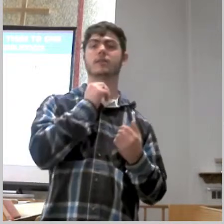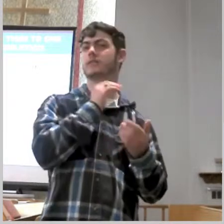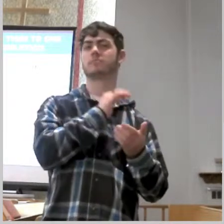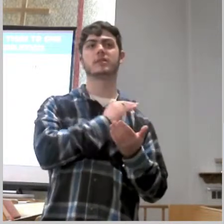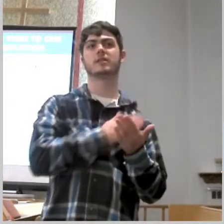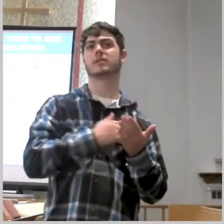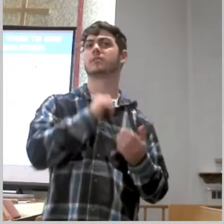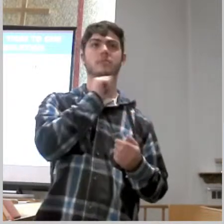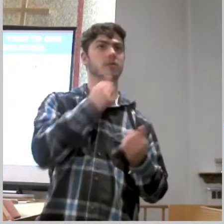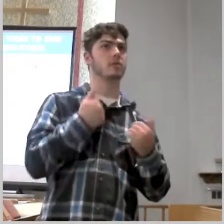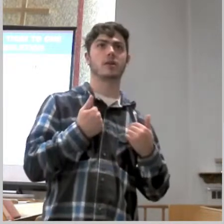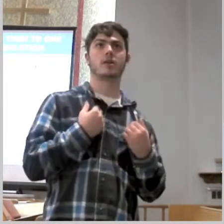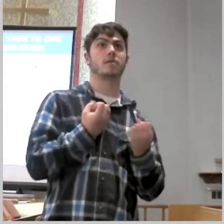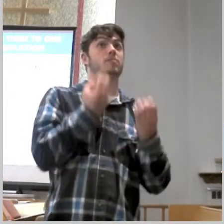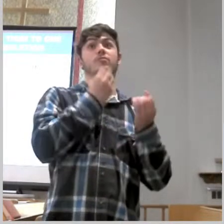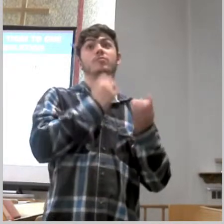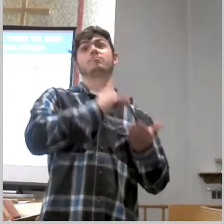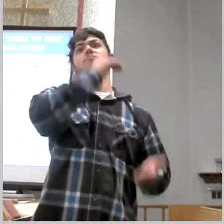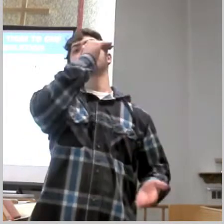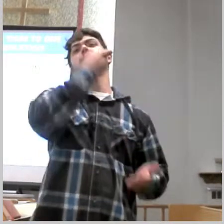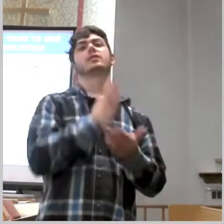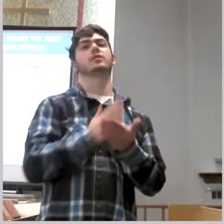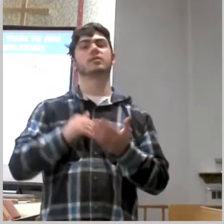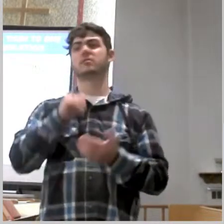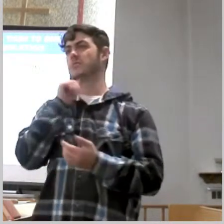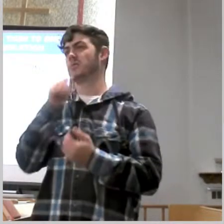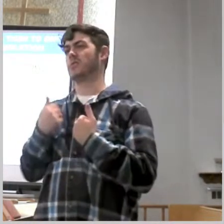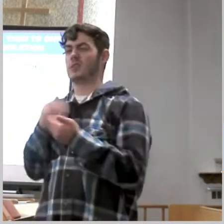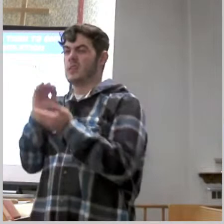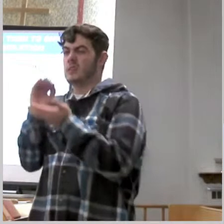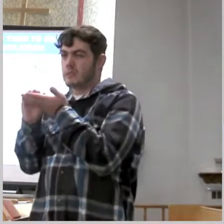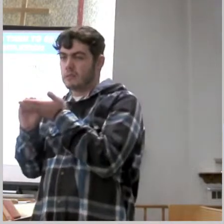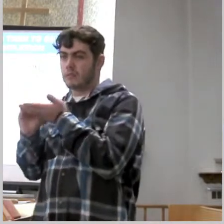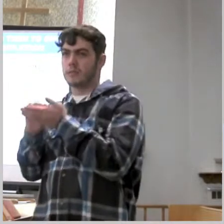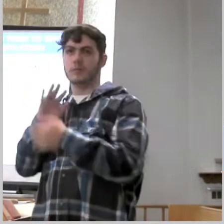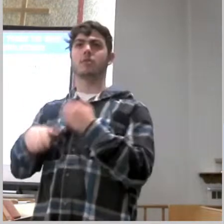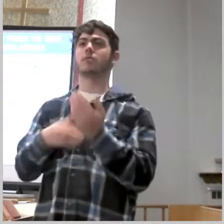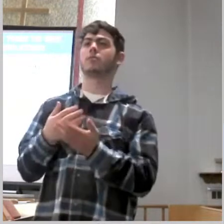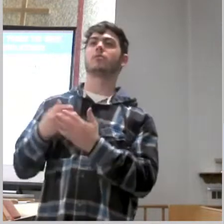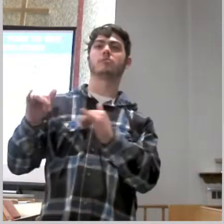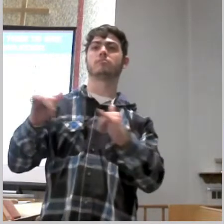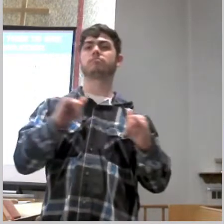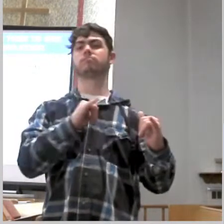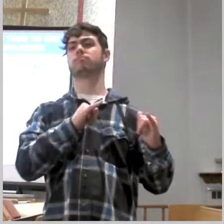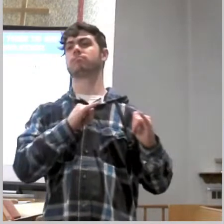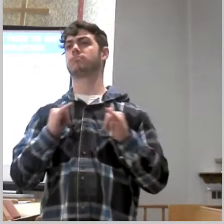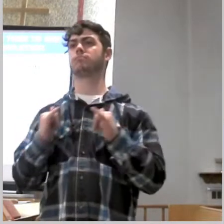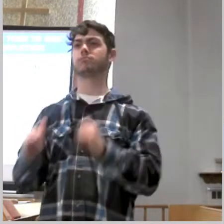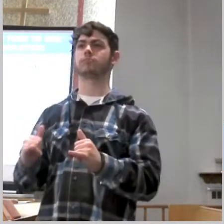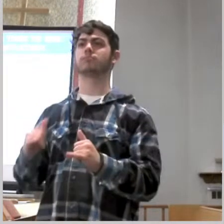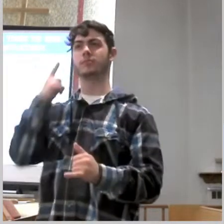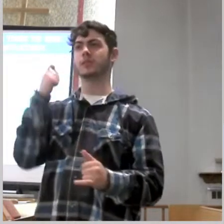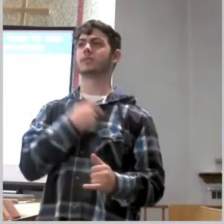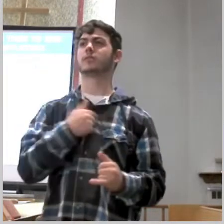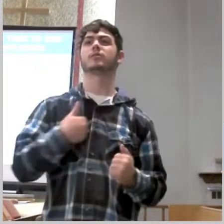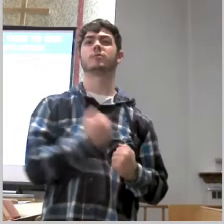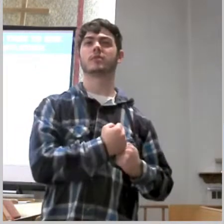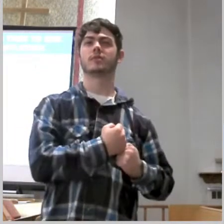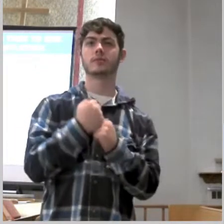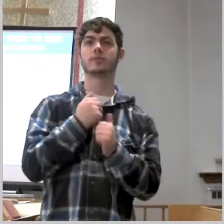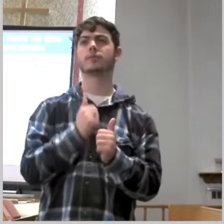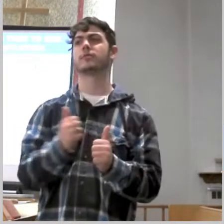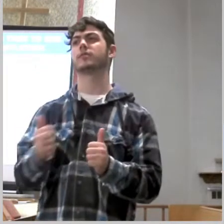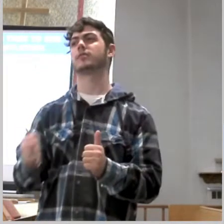we come together as the body of Christ, we're joining in solidarity, showing faith as one